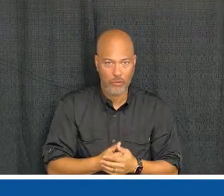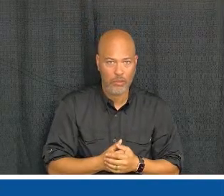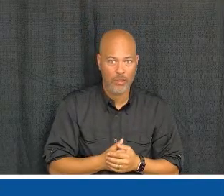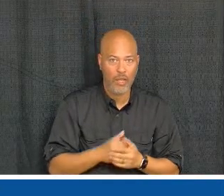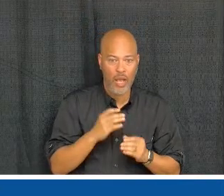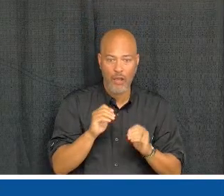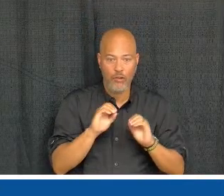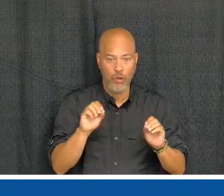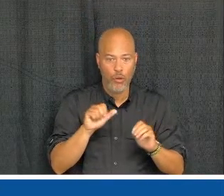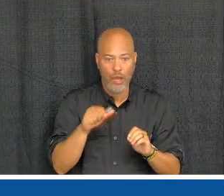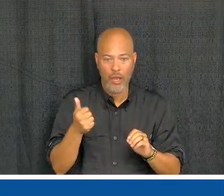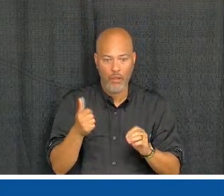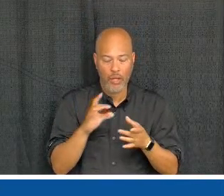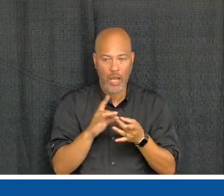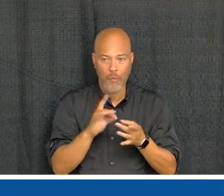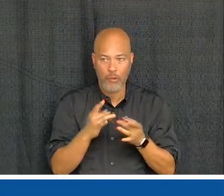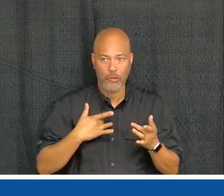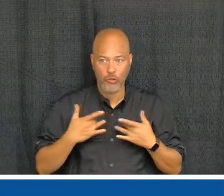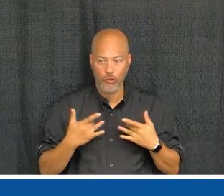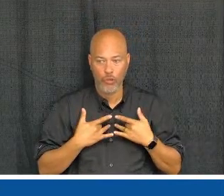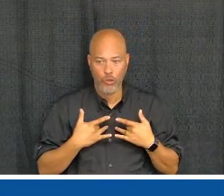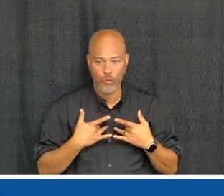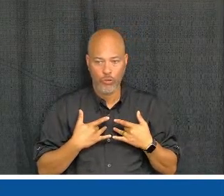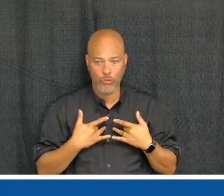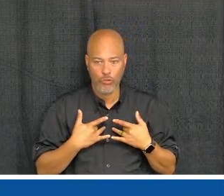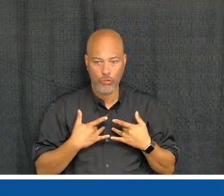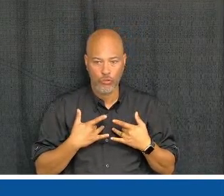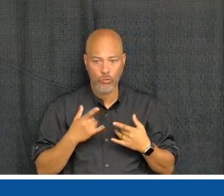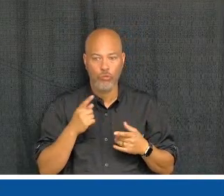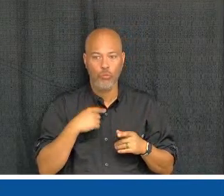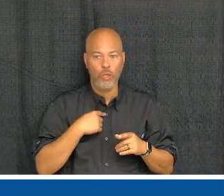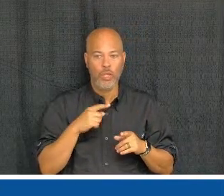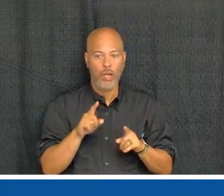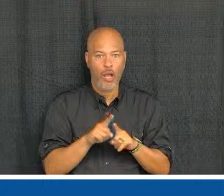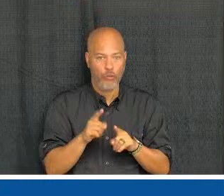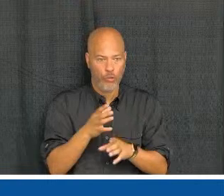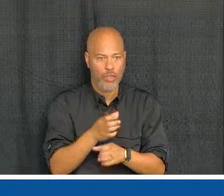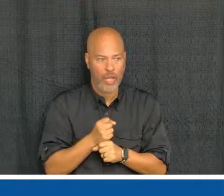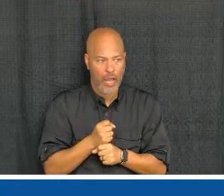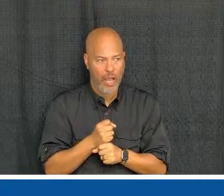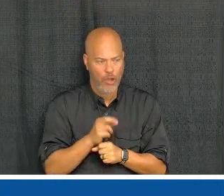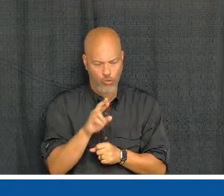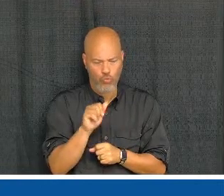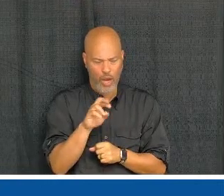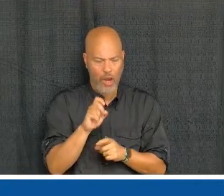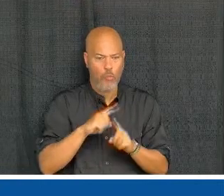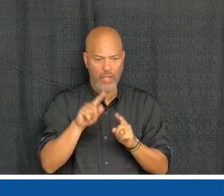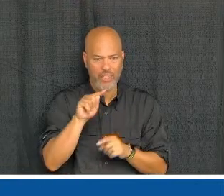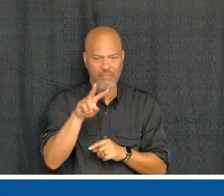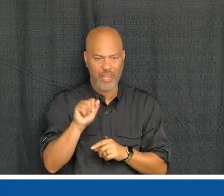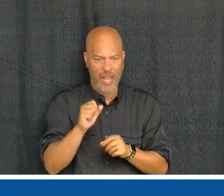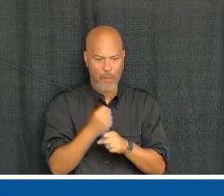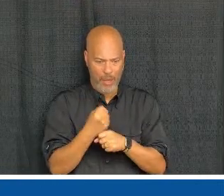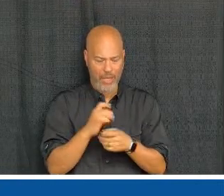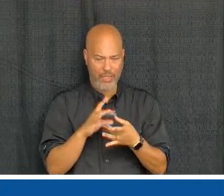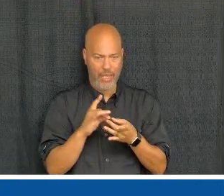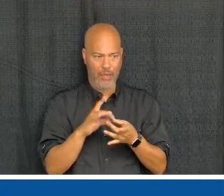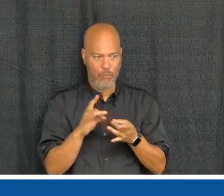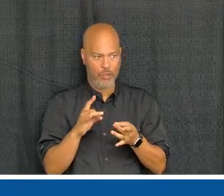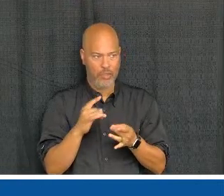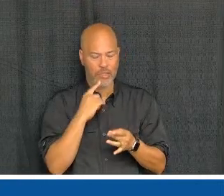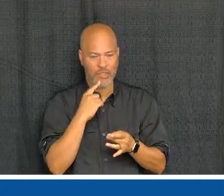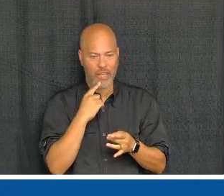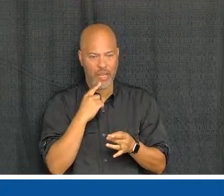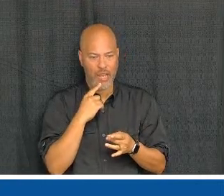And there were no other comments or concerns. We did get this is rare, but TVA did make a statement and